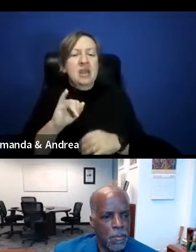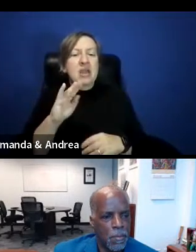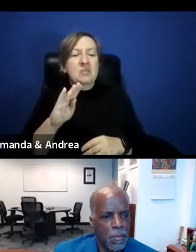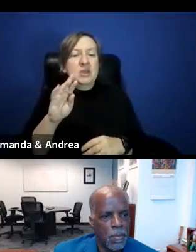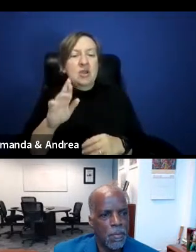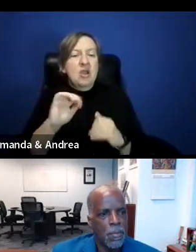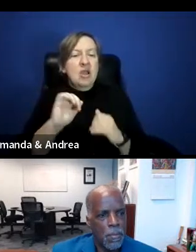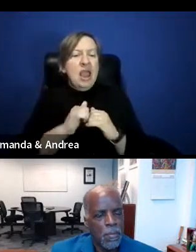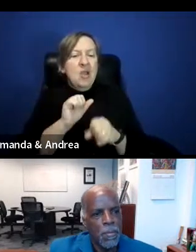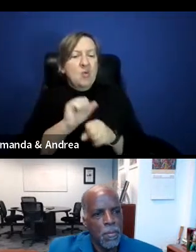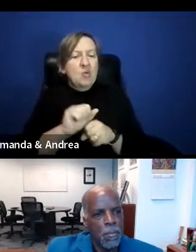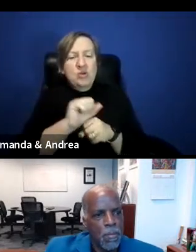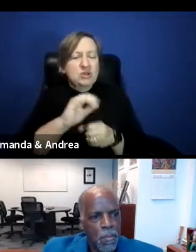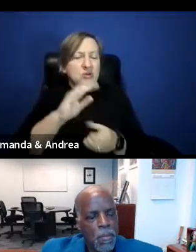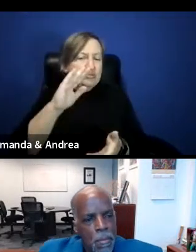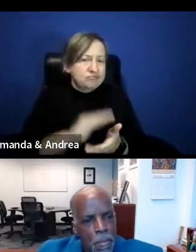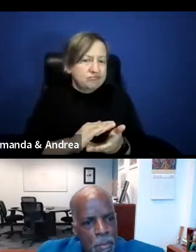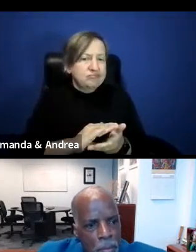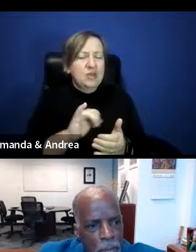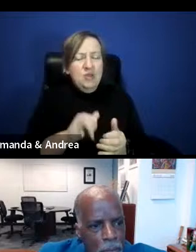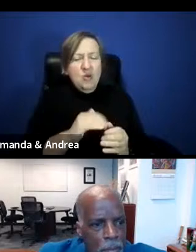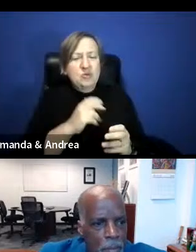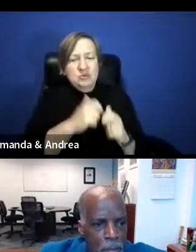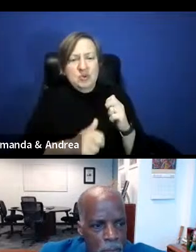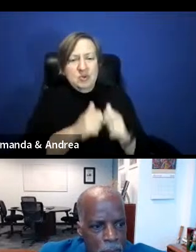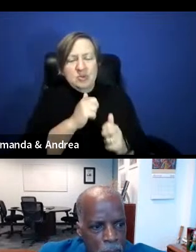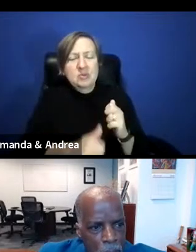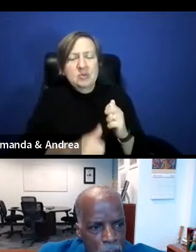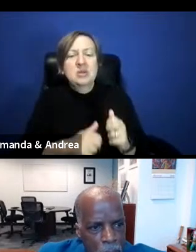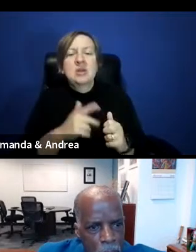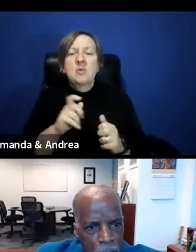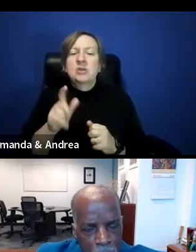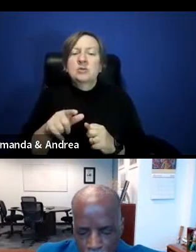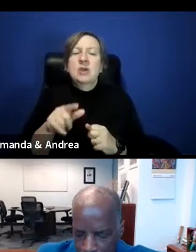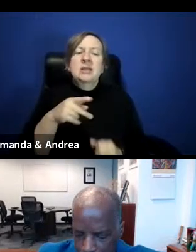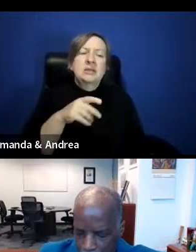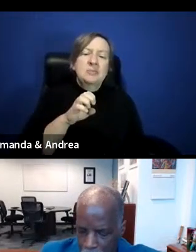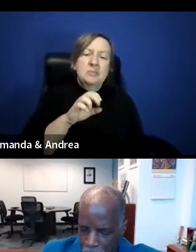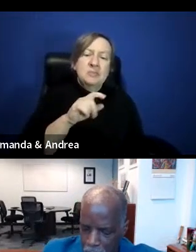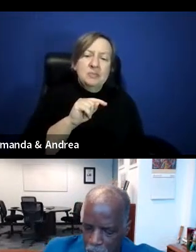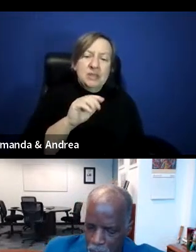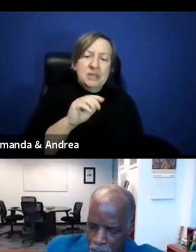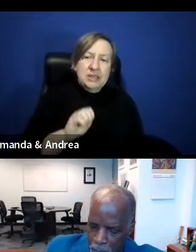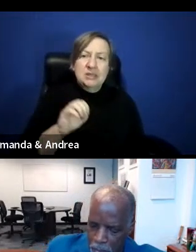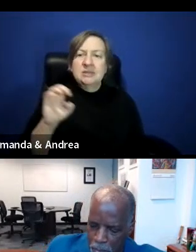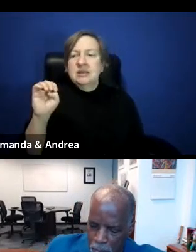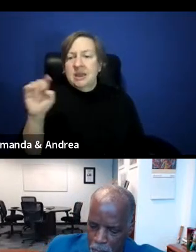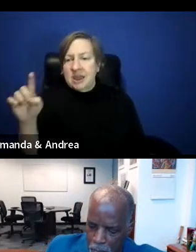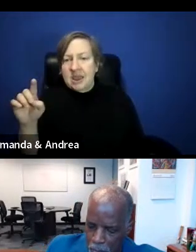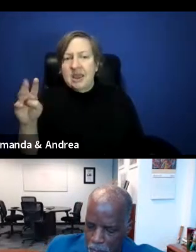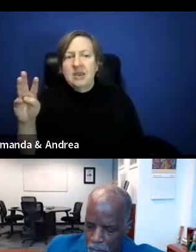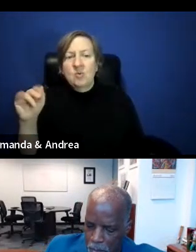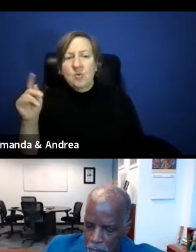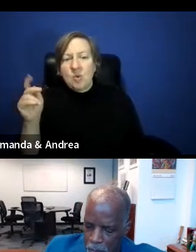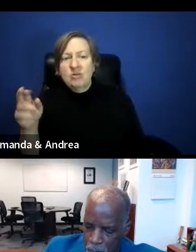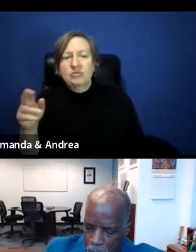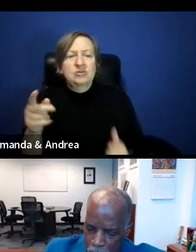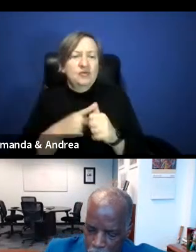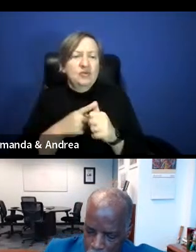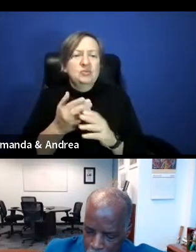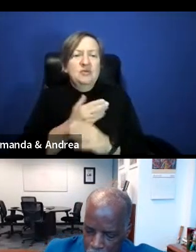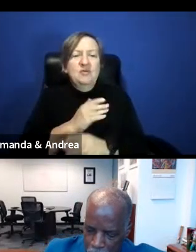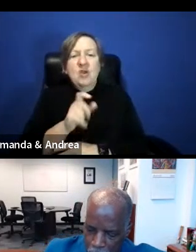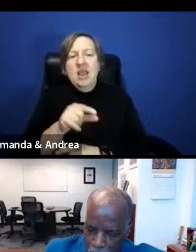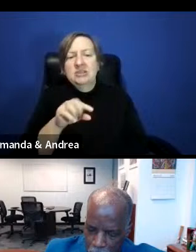to reduce some of these barriers. But I'd like to pose this question to Pete, Ed, and Walter first, before turning to Greg and Chris